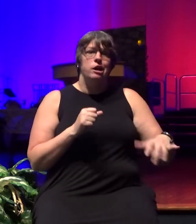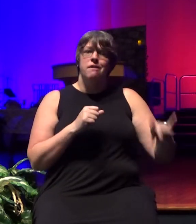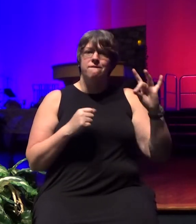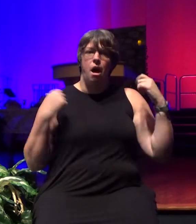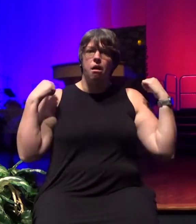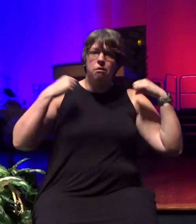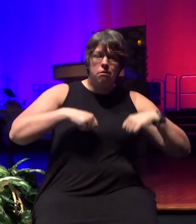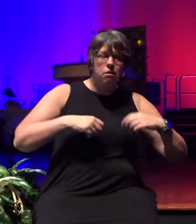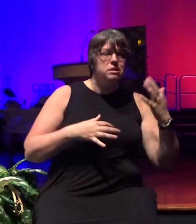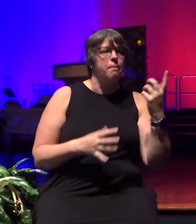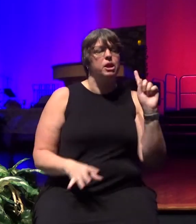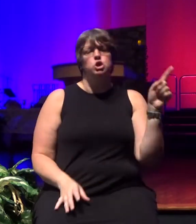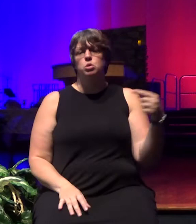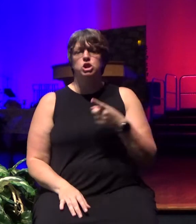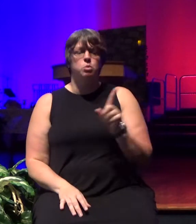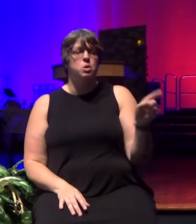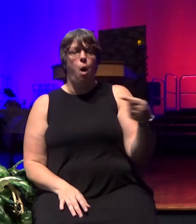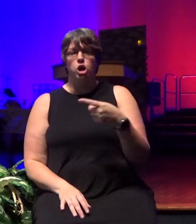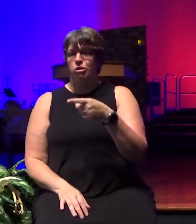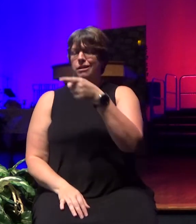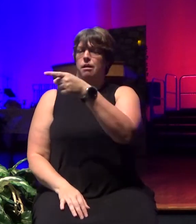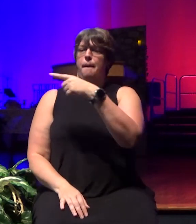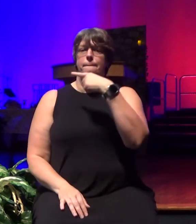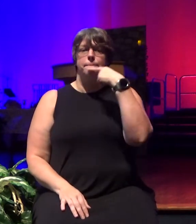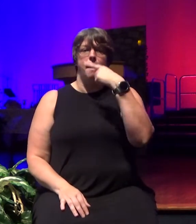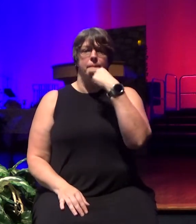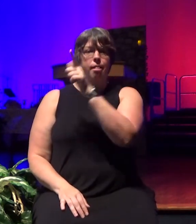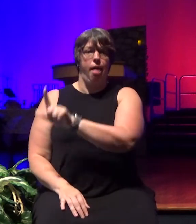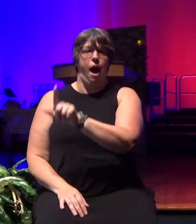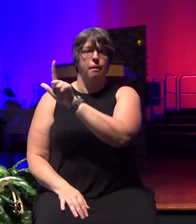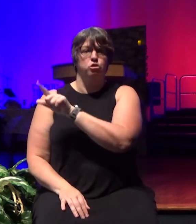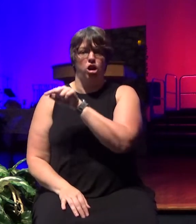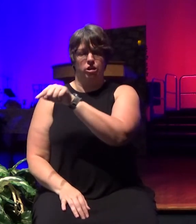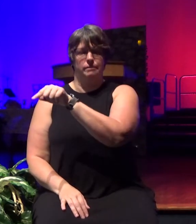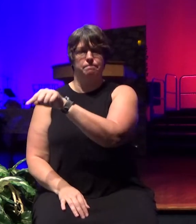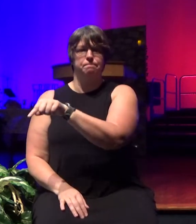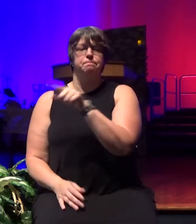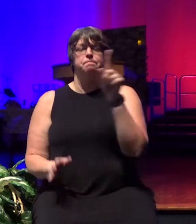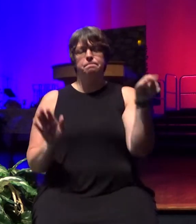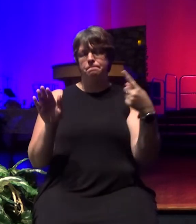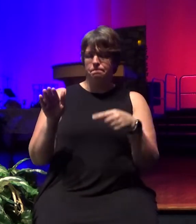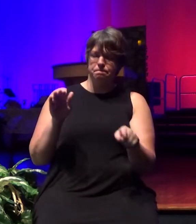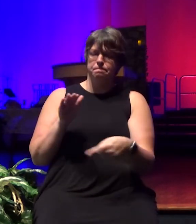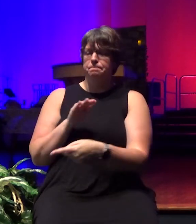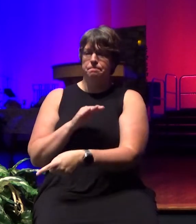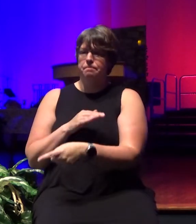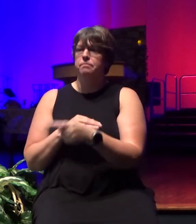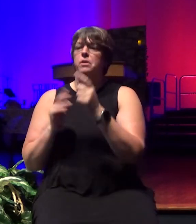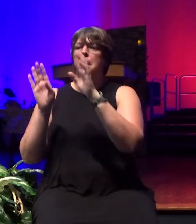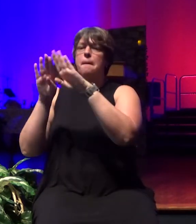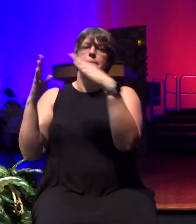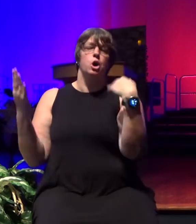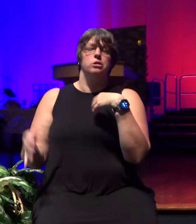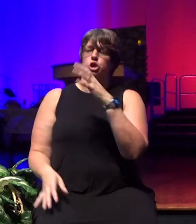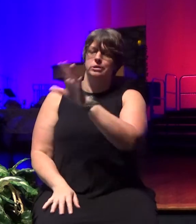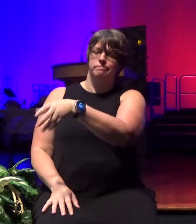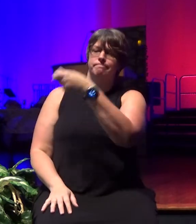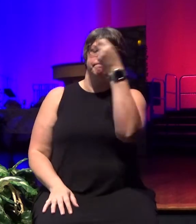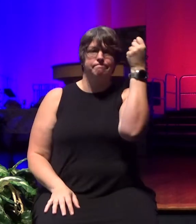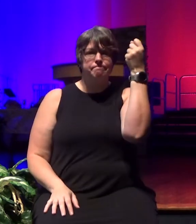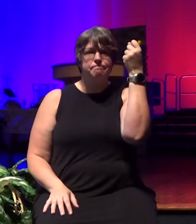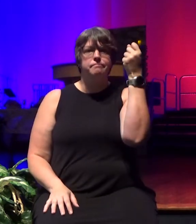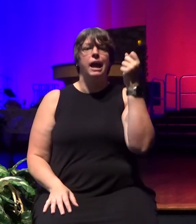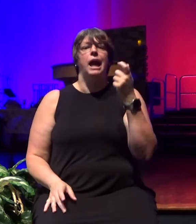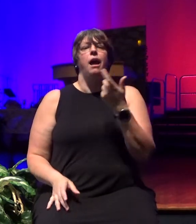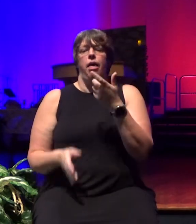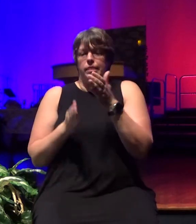ambled into the inspiration section, pulled a book, any book, It was Chicken Soup for the Soul. And she opened